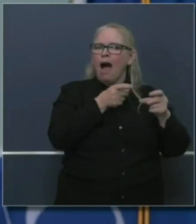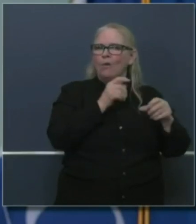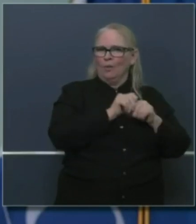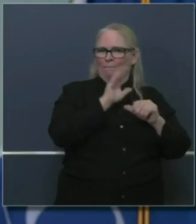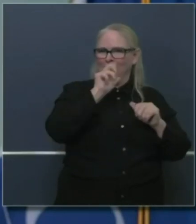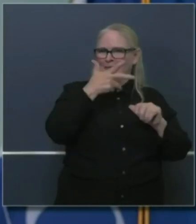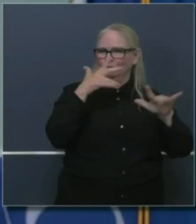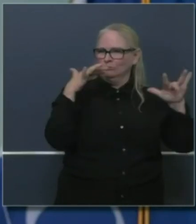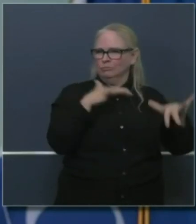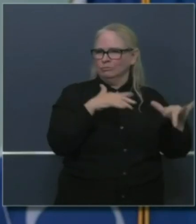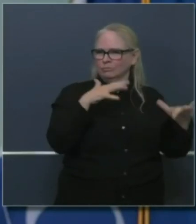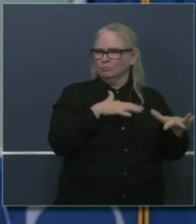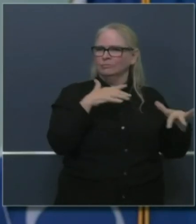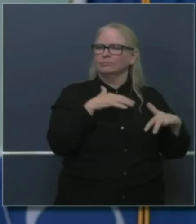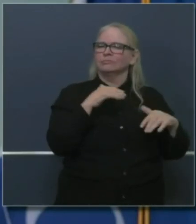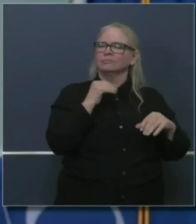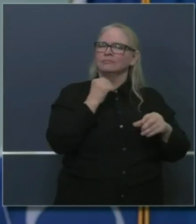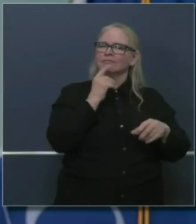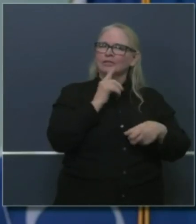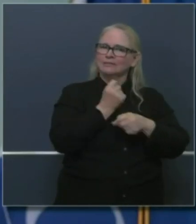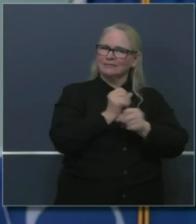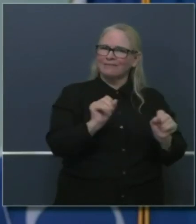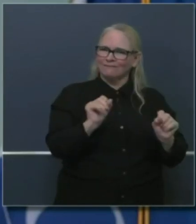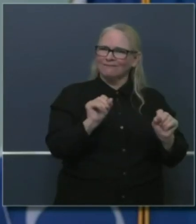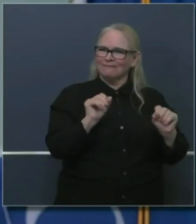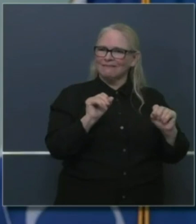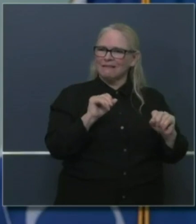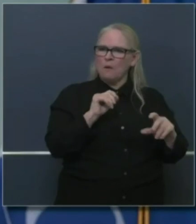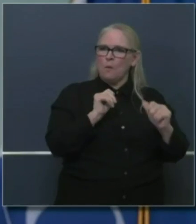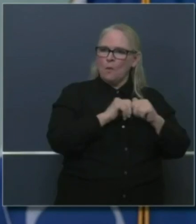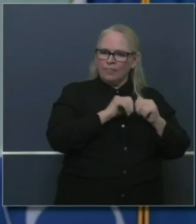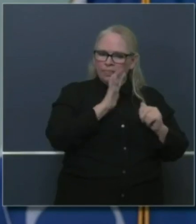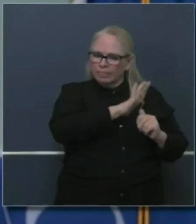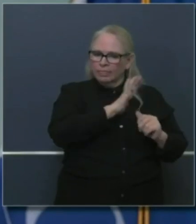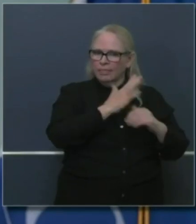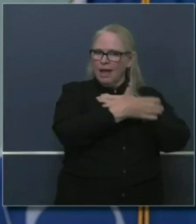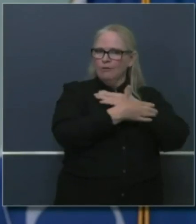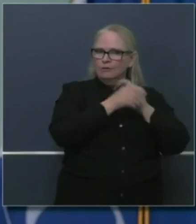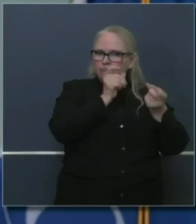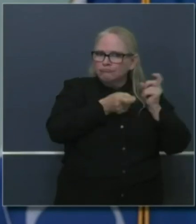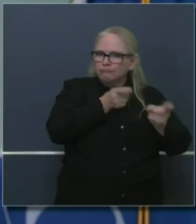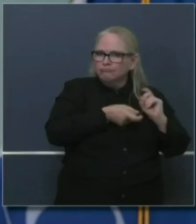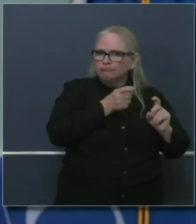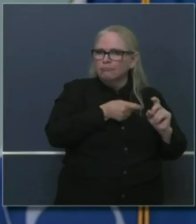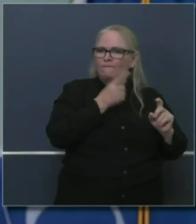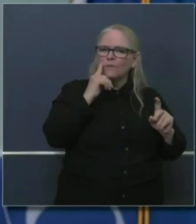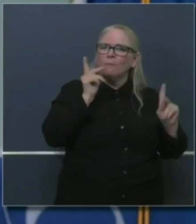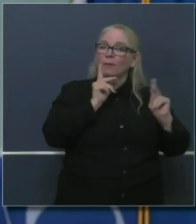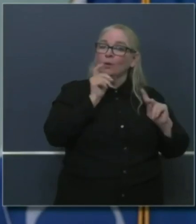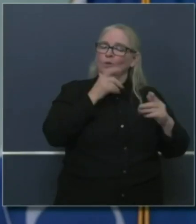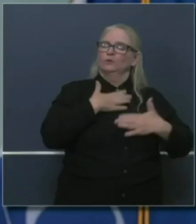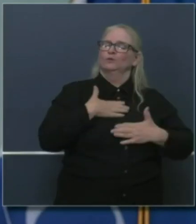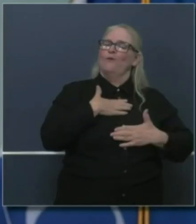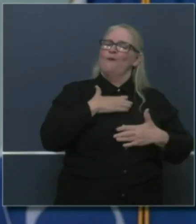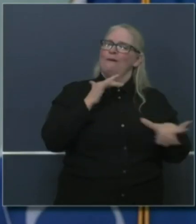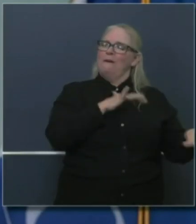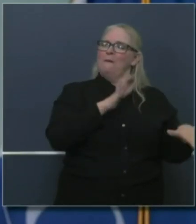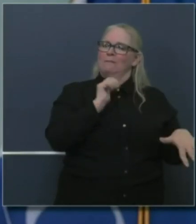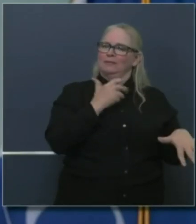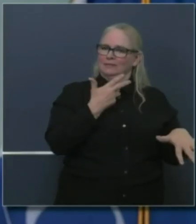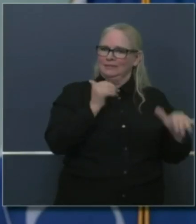local jurisdictions, to move forward with modifications there on beach goers and to allow